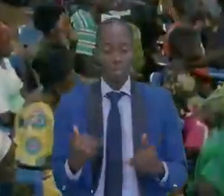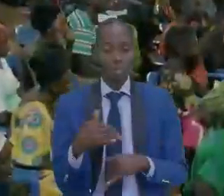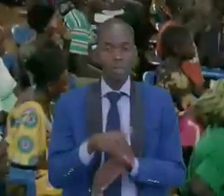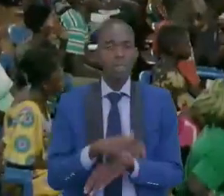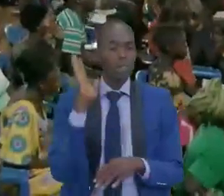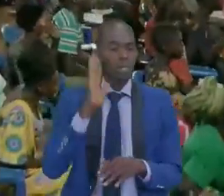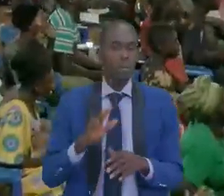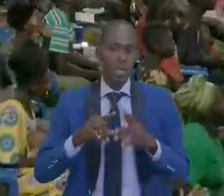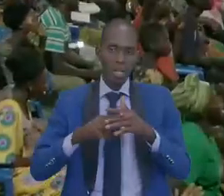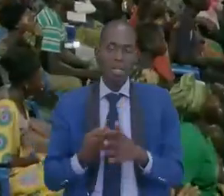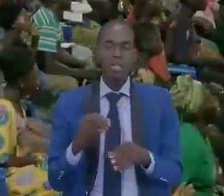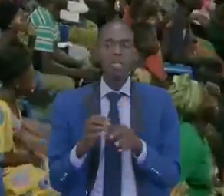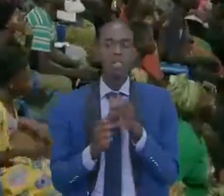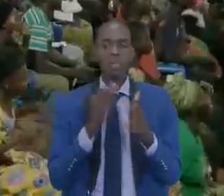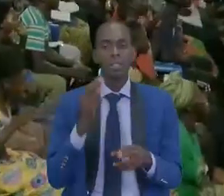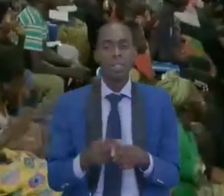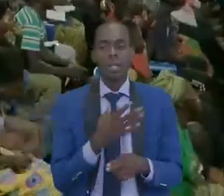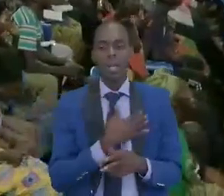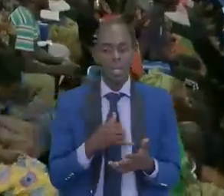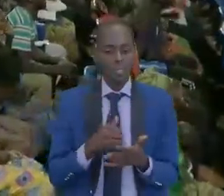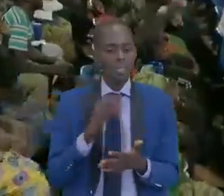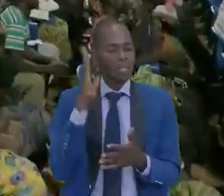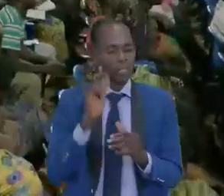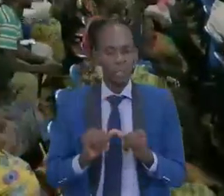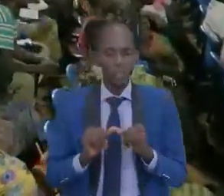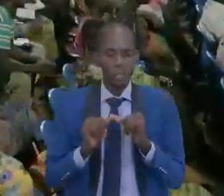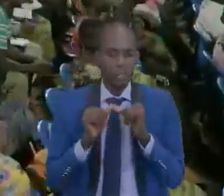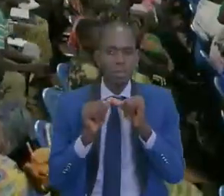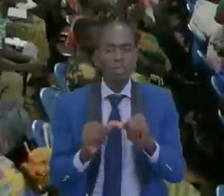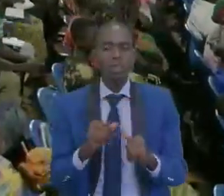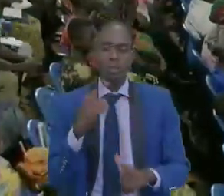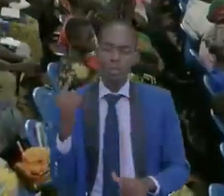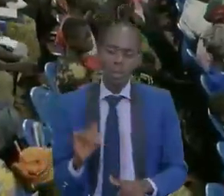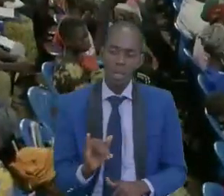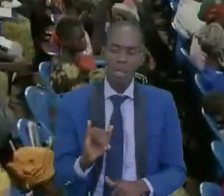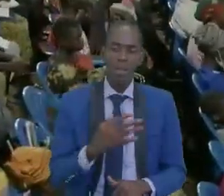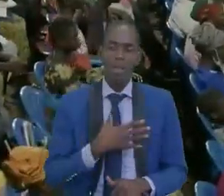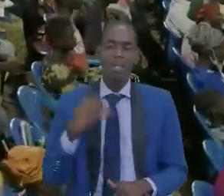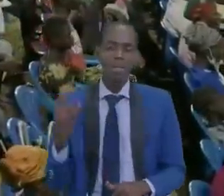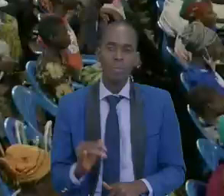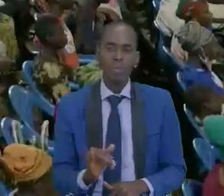begin, and it will continue forever and ever.